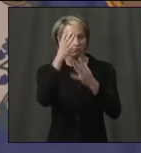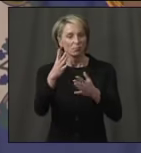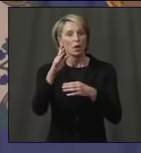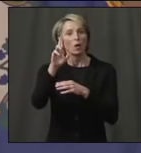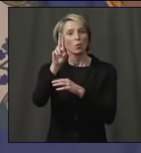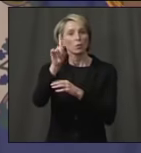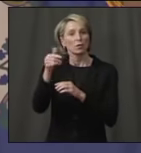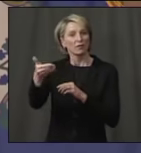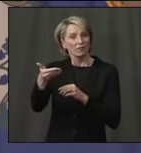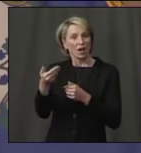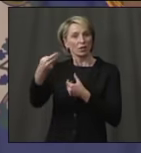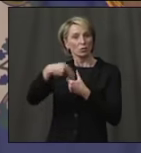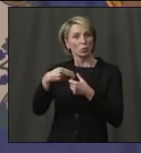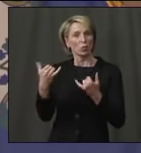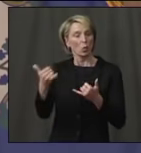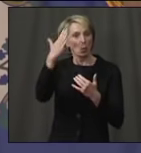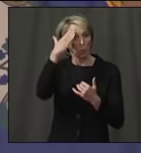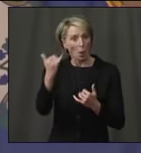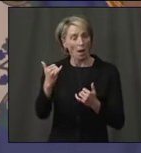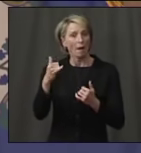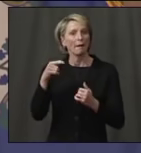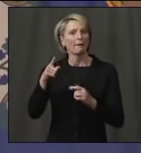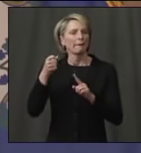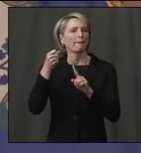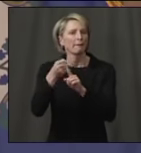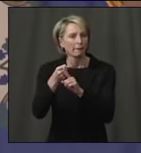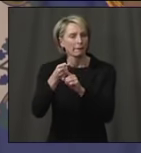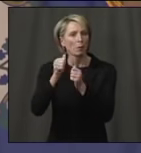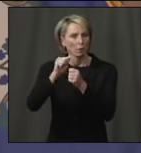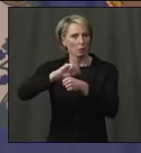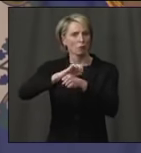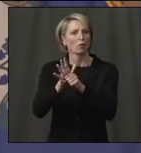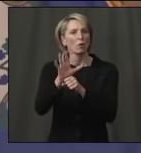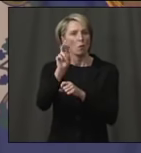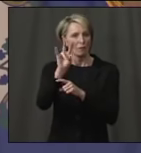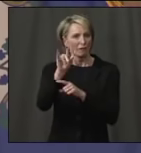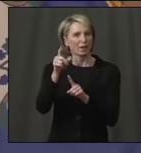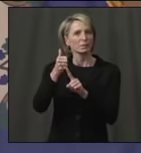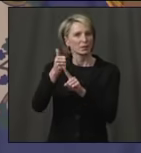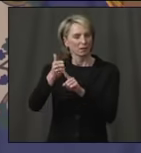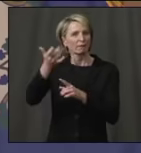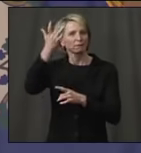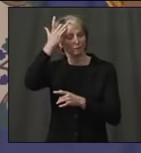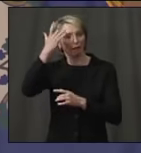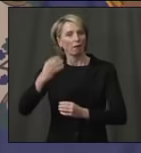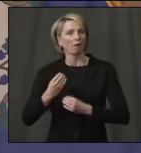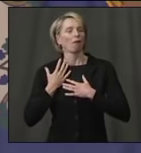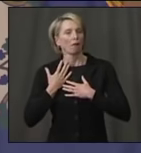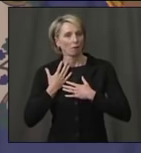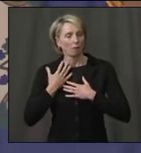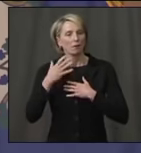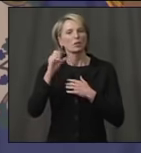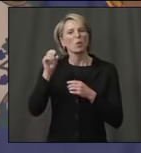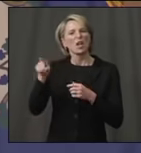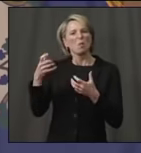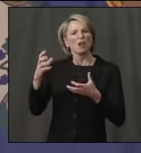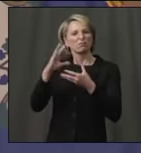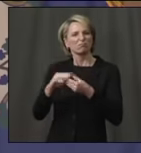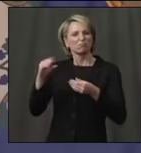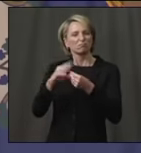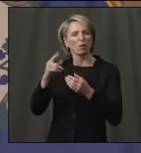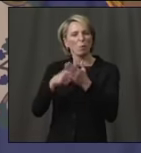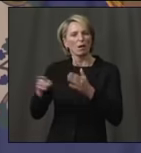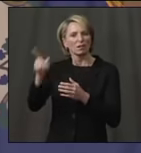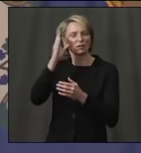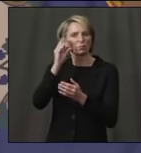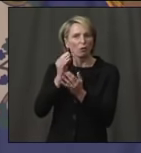virus, some days ago. And I just wanted him to tell a little bit about his story and what we can learn from it as the rest